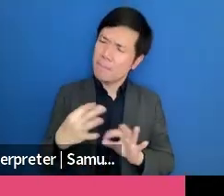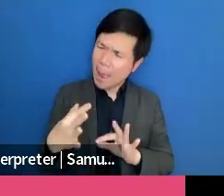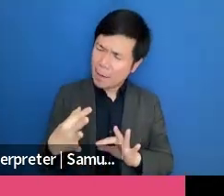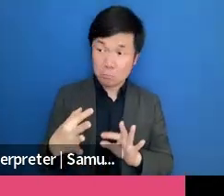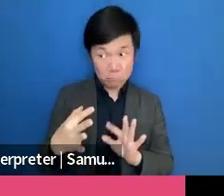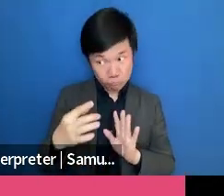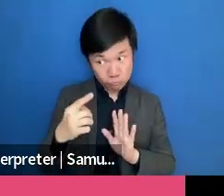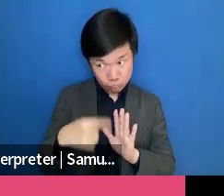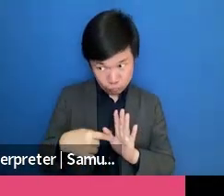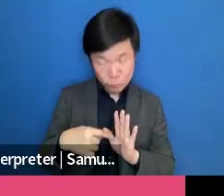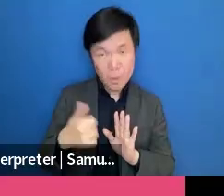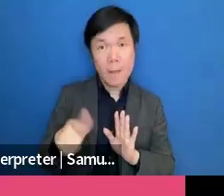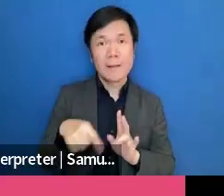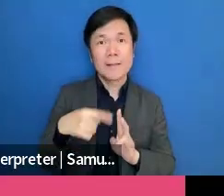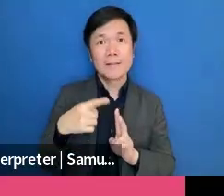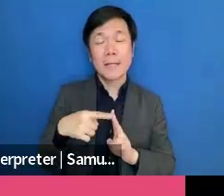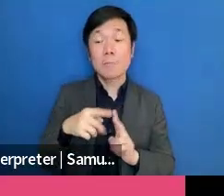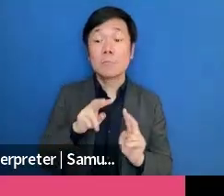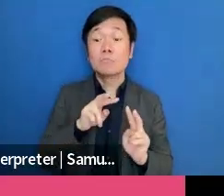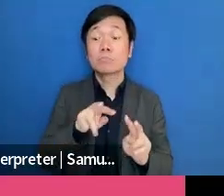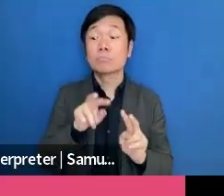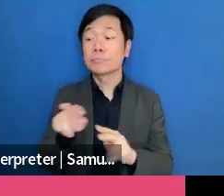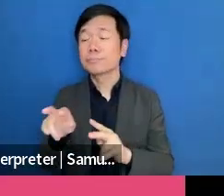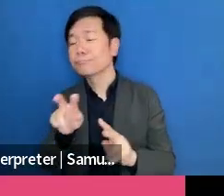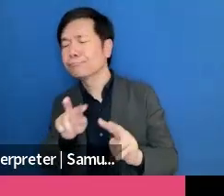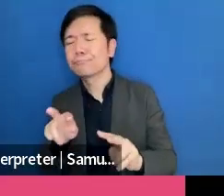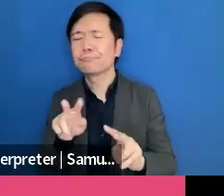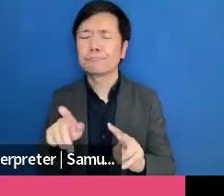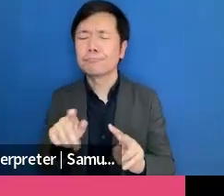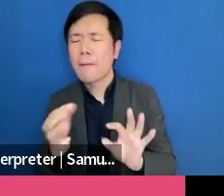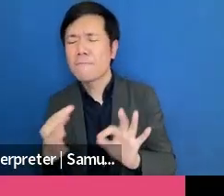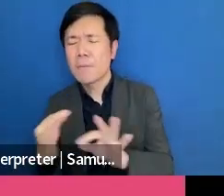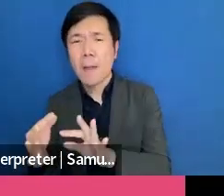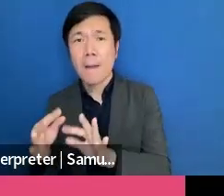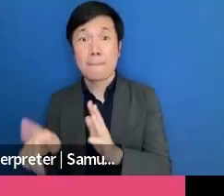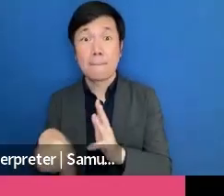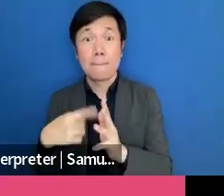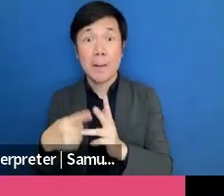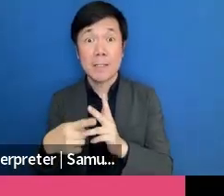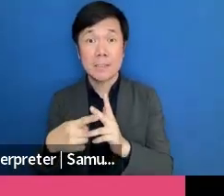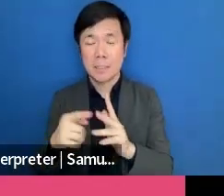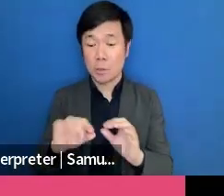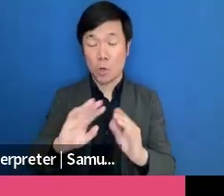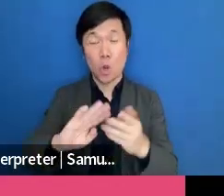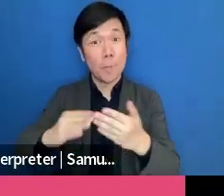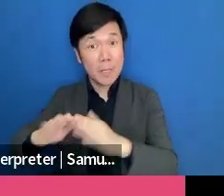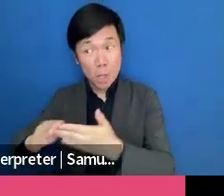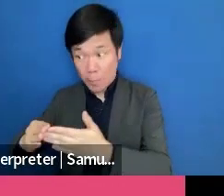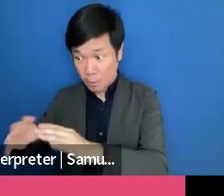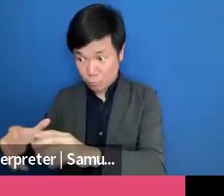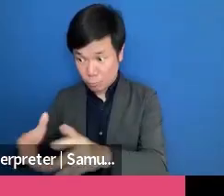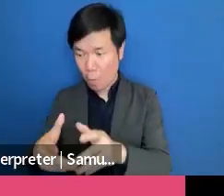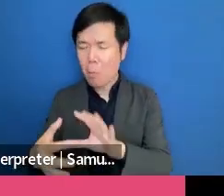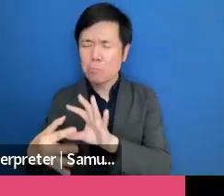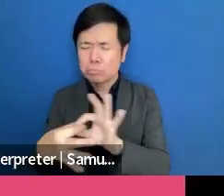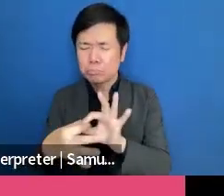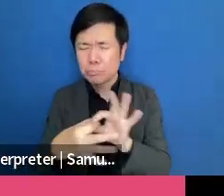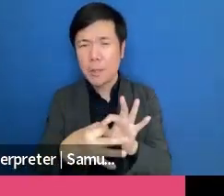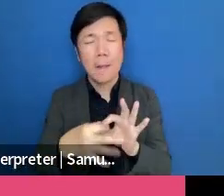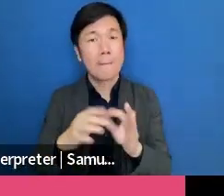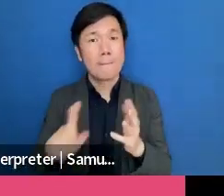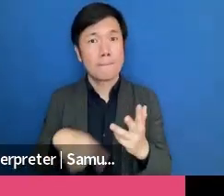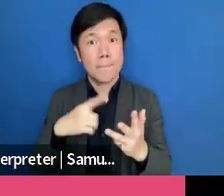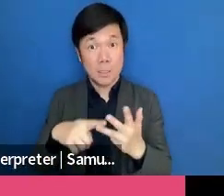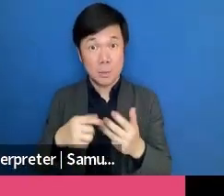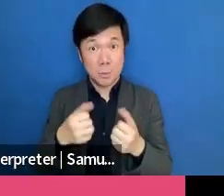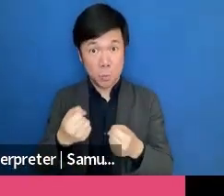see participatory monitoring visits, broader consultations with networks and grassroots groups, and the documentation of promising practices,